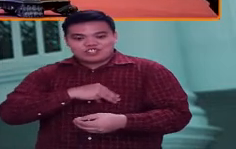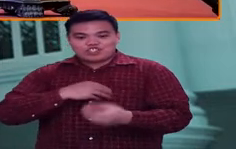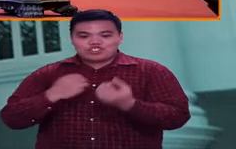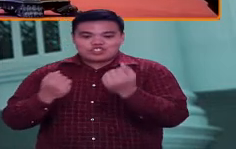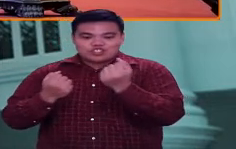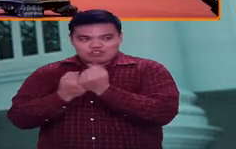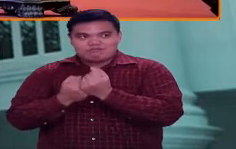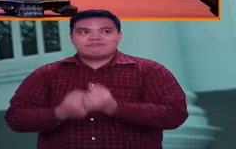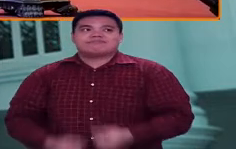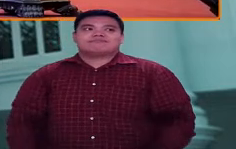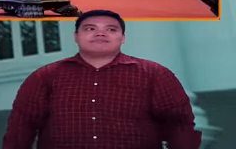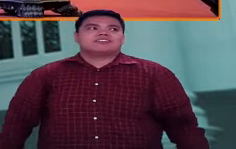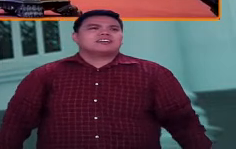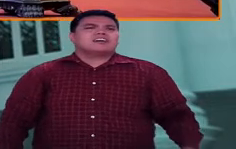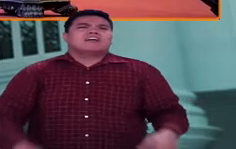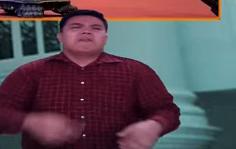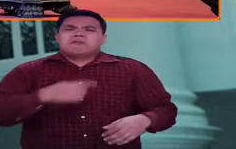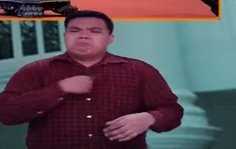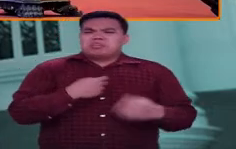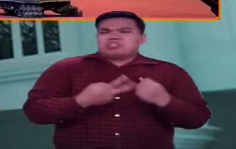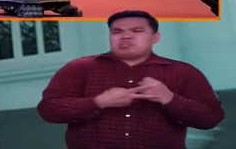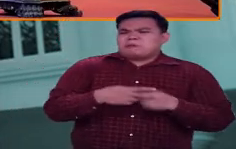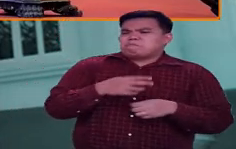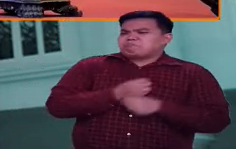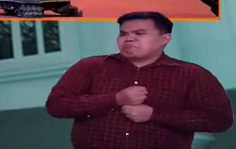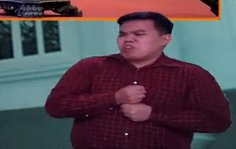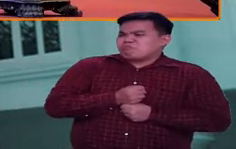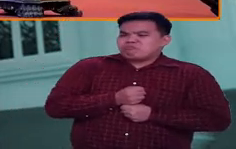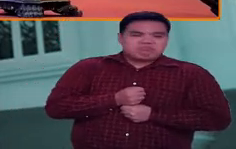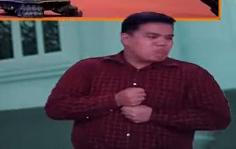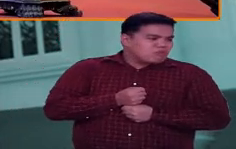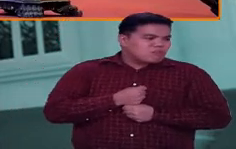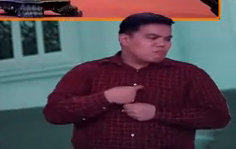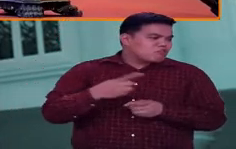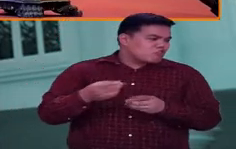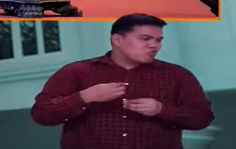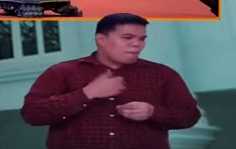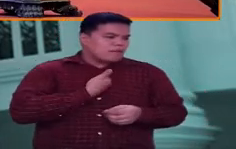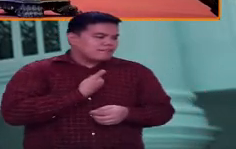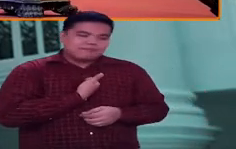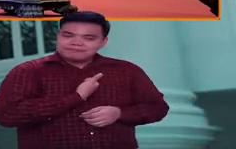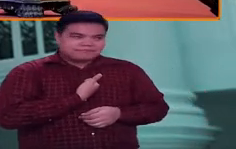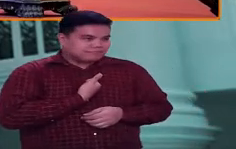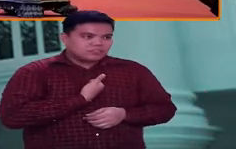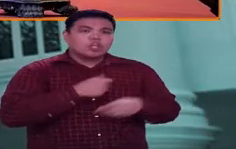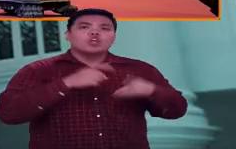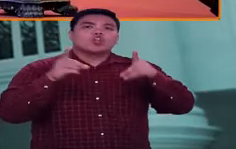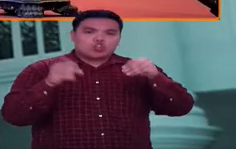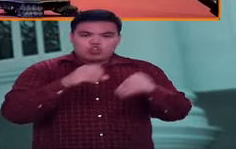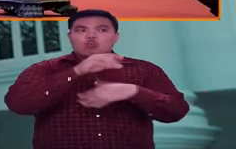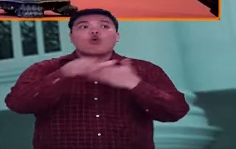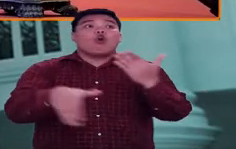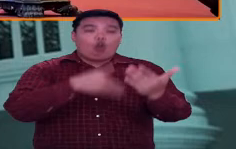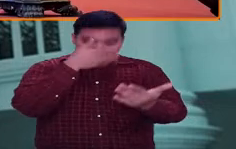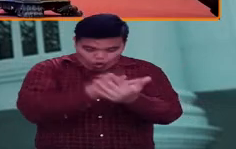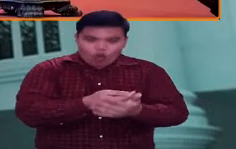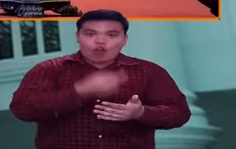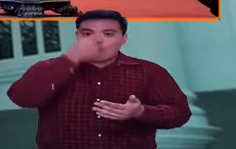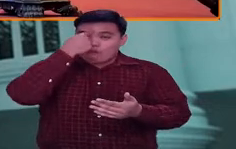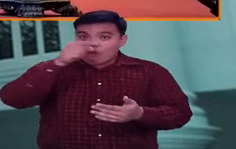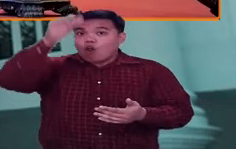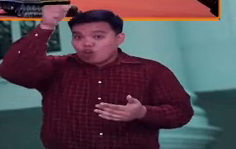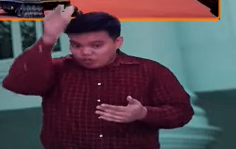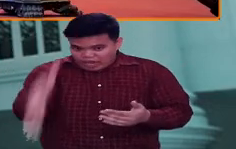missions. You don't do those things to keep it and hoard and do what you can for yourself. You do those things so that you can